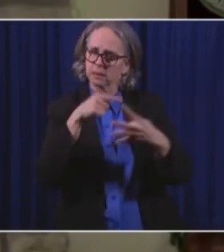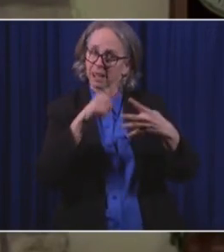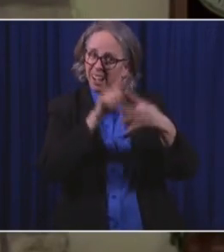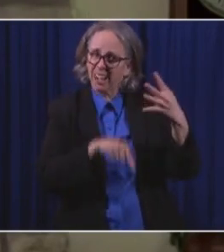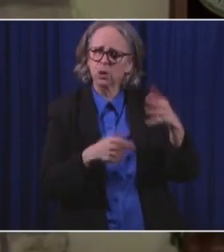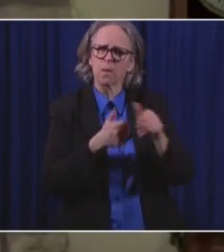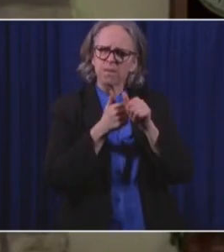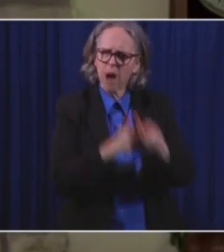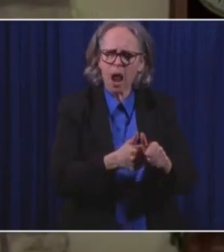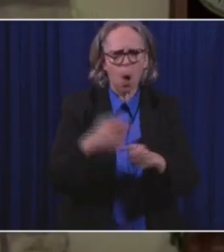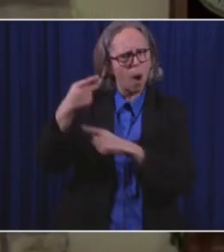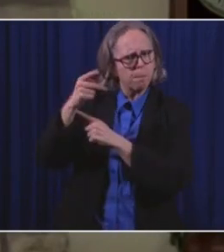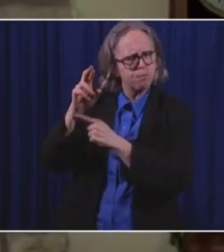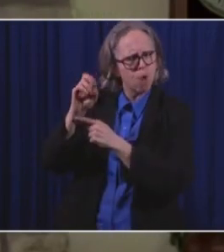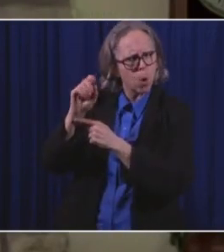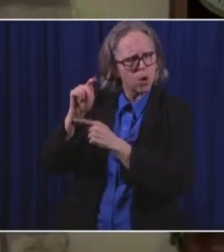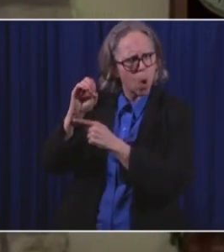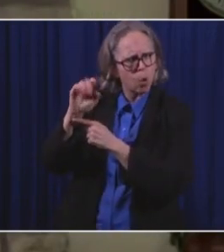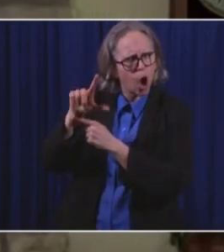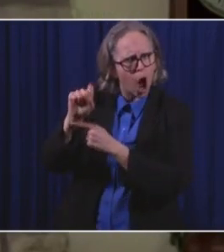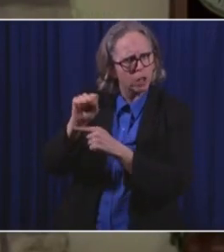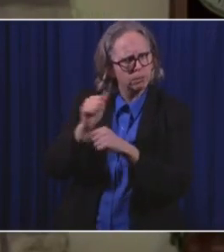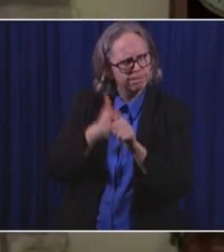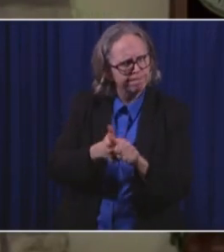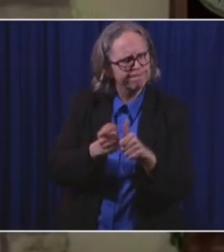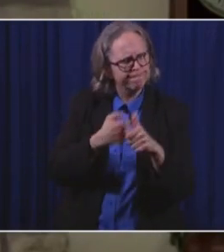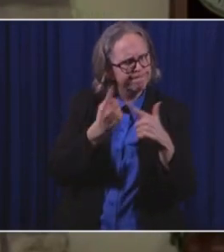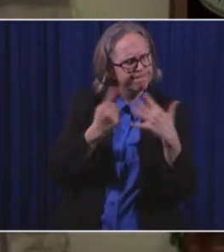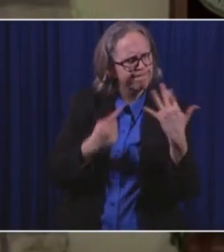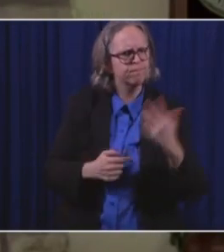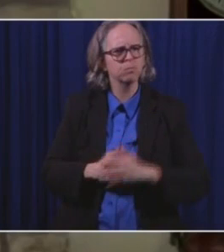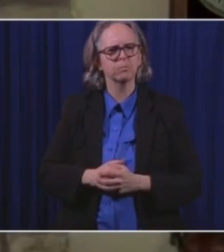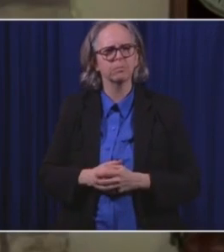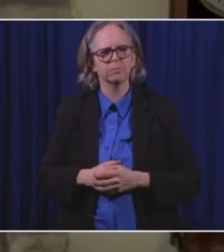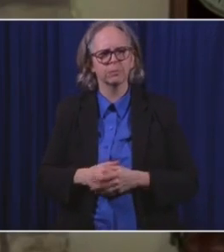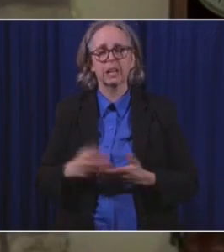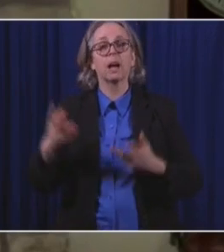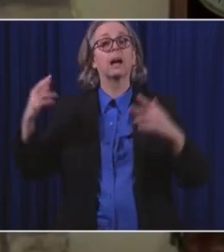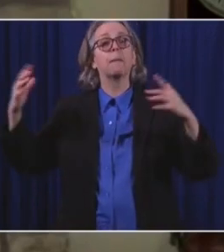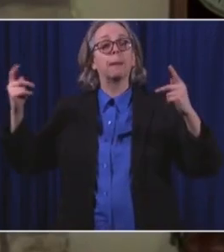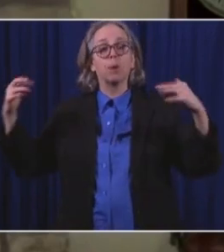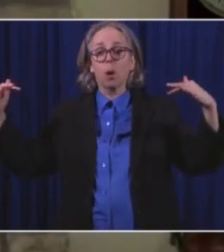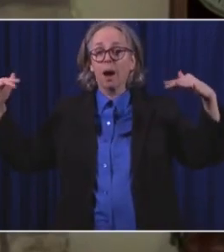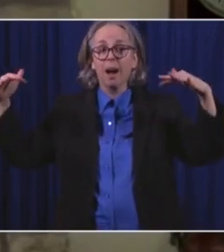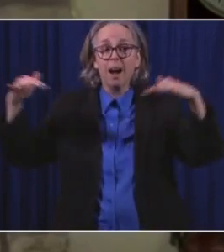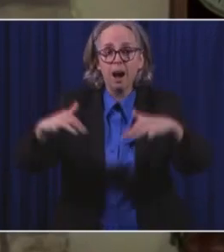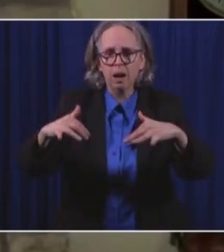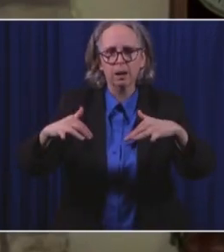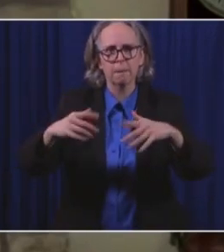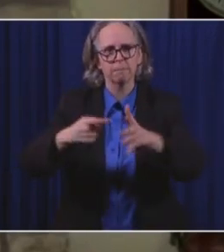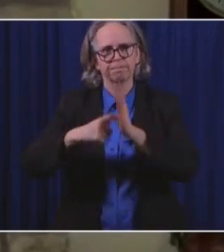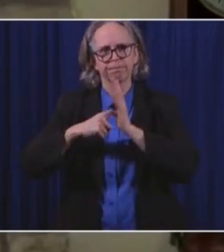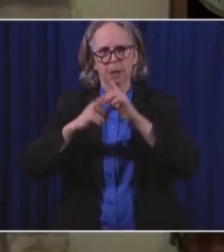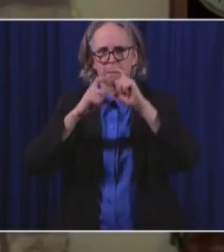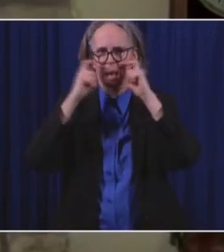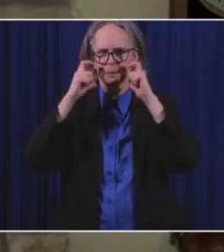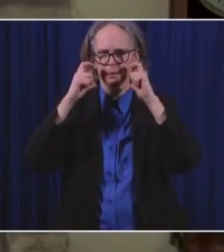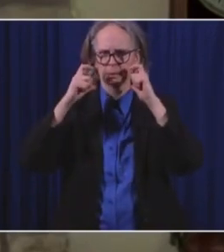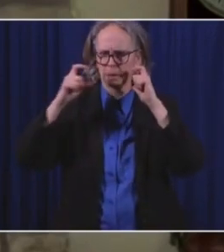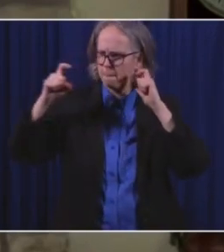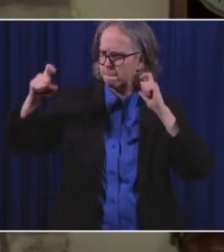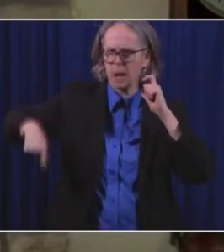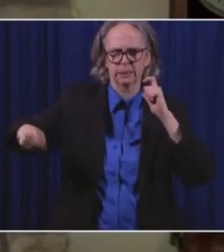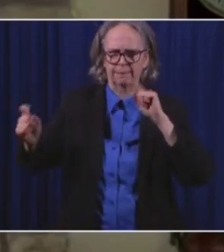follow. Spectators at these events wear a mask. They are socially distanced. There's